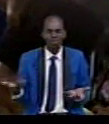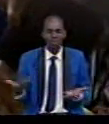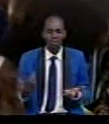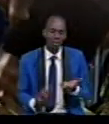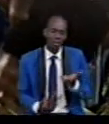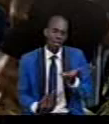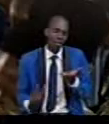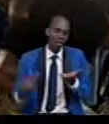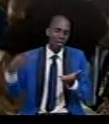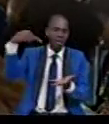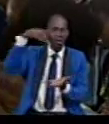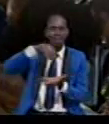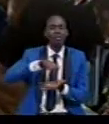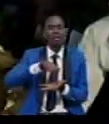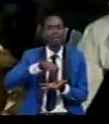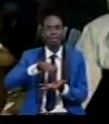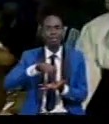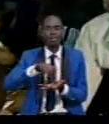say it aloud,